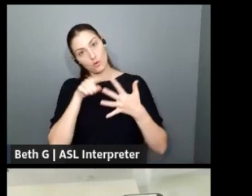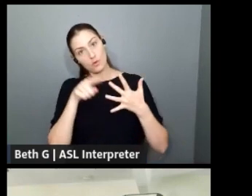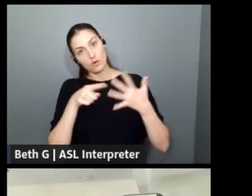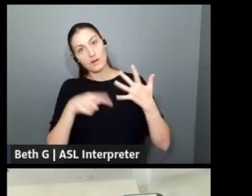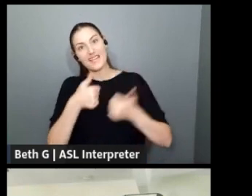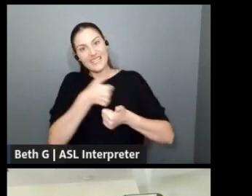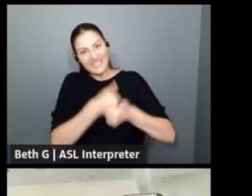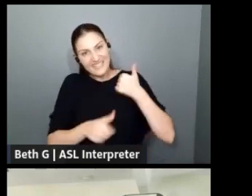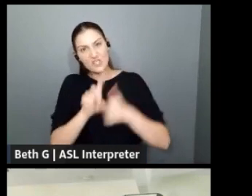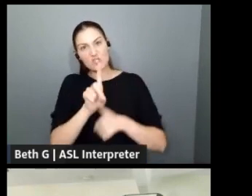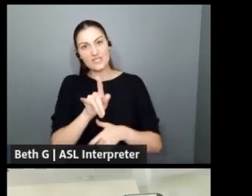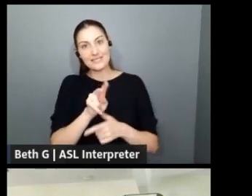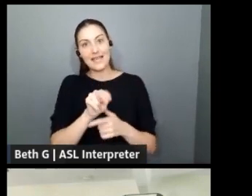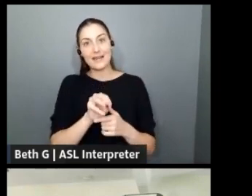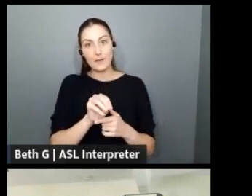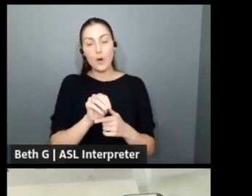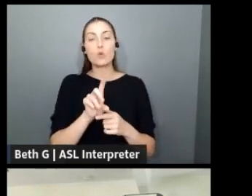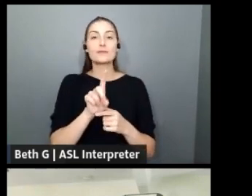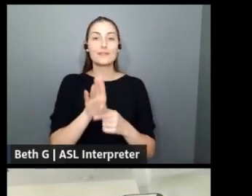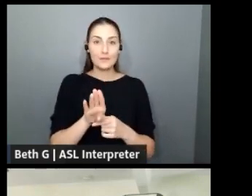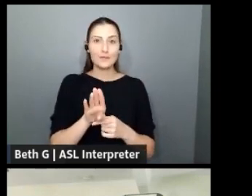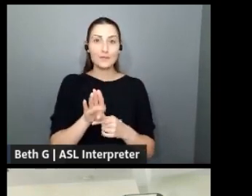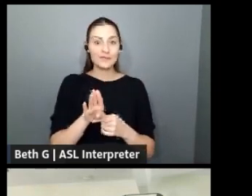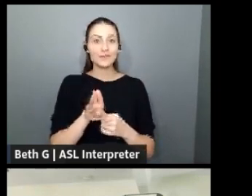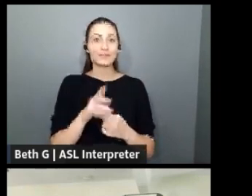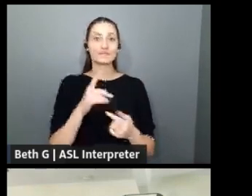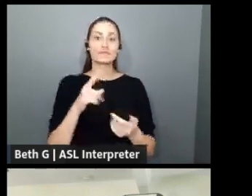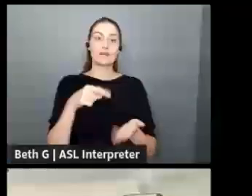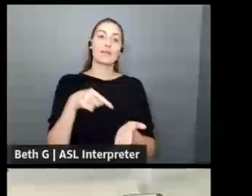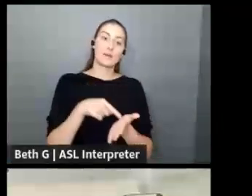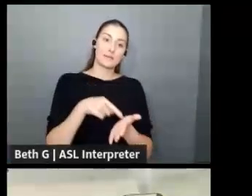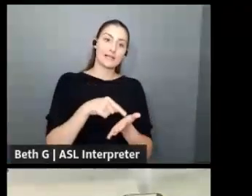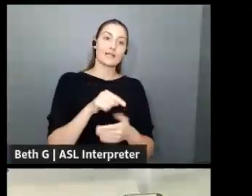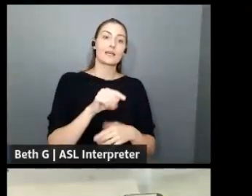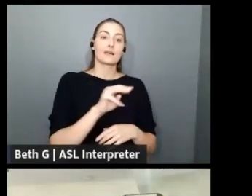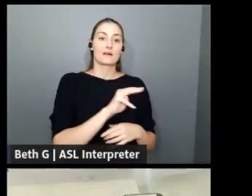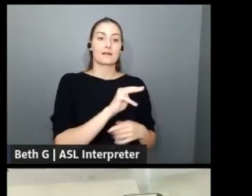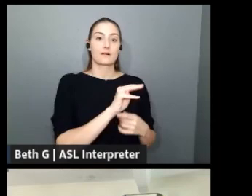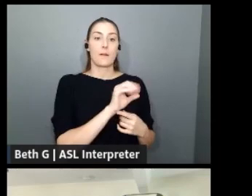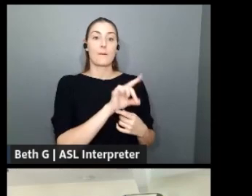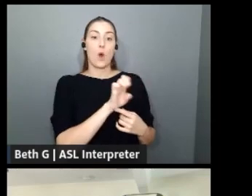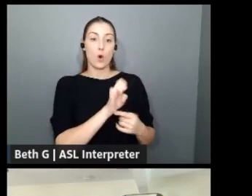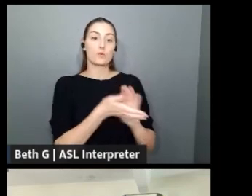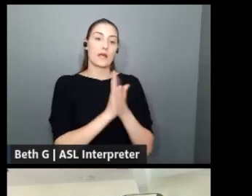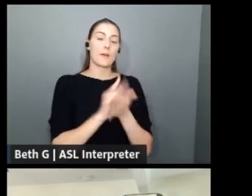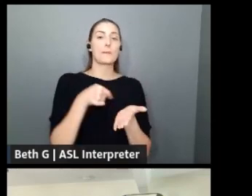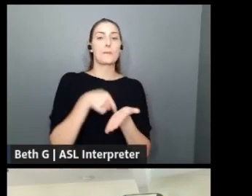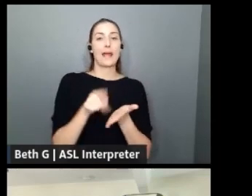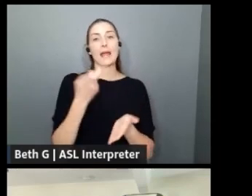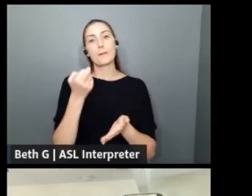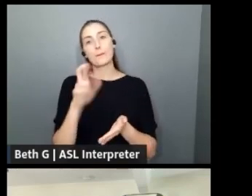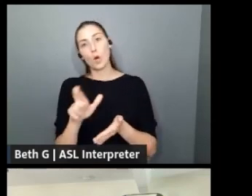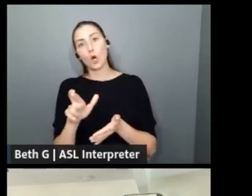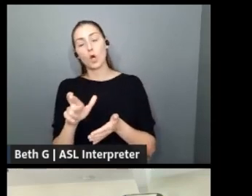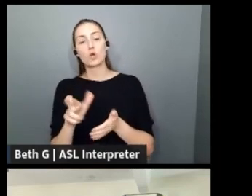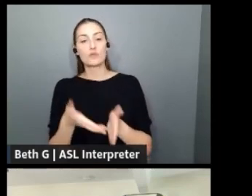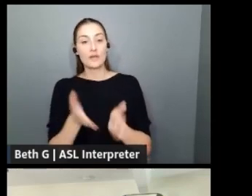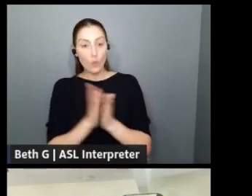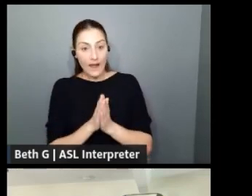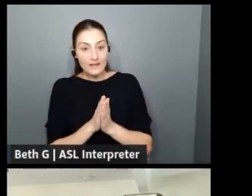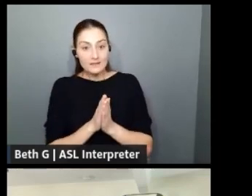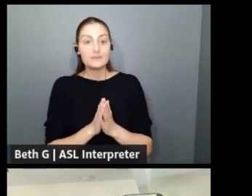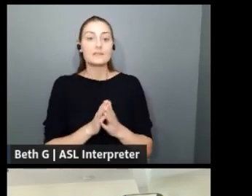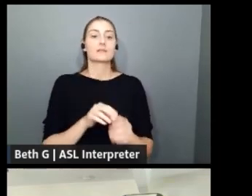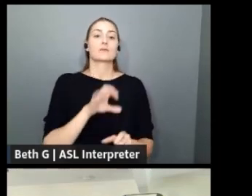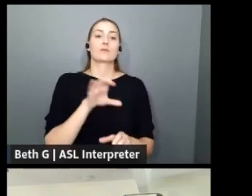and set the billing mode to pay per request and remove the provision throughput property. So